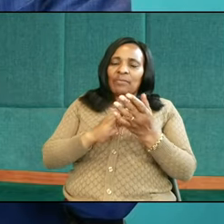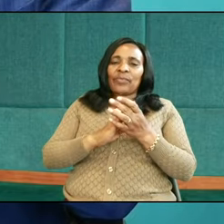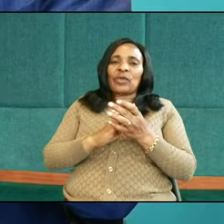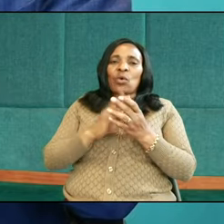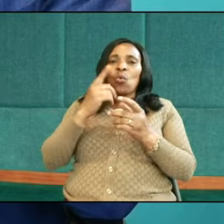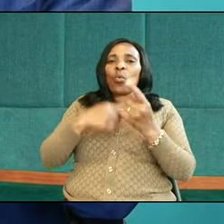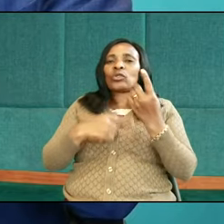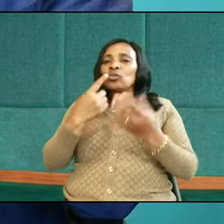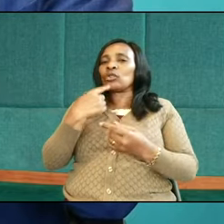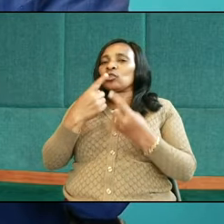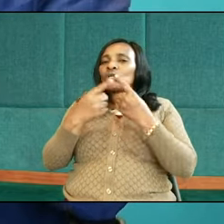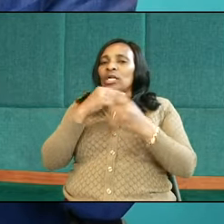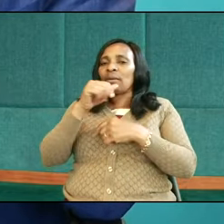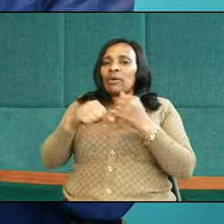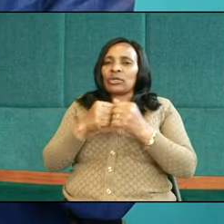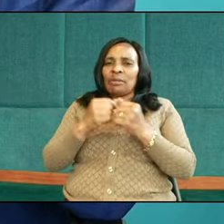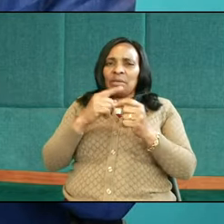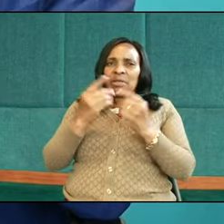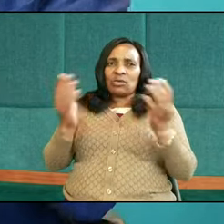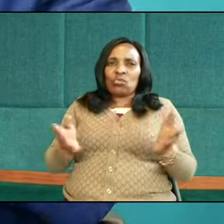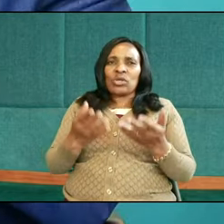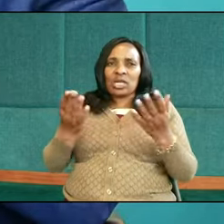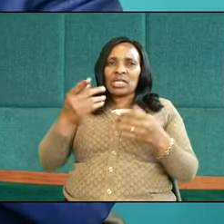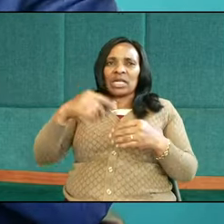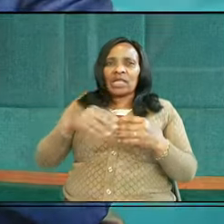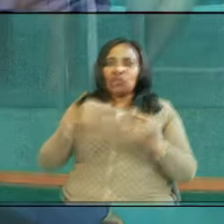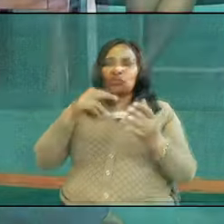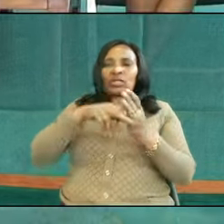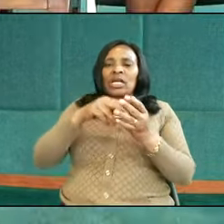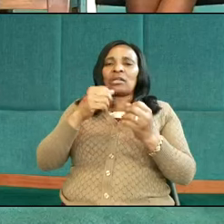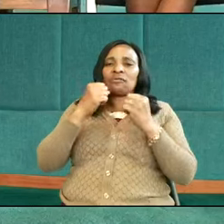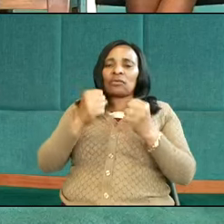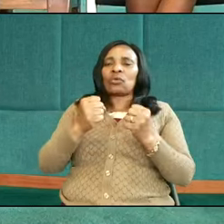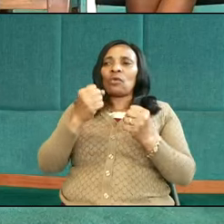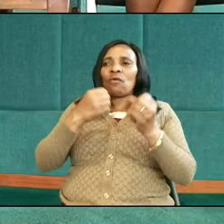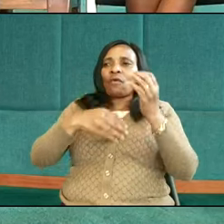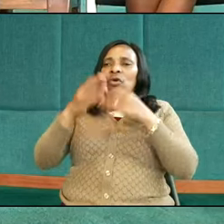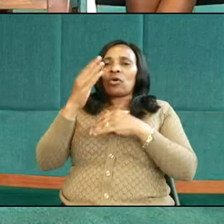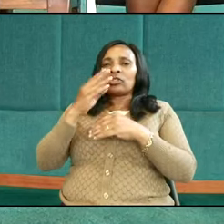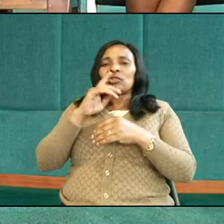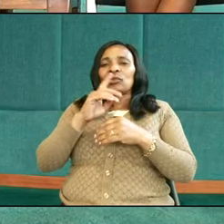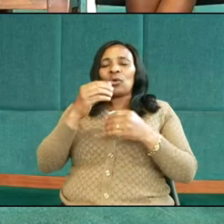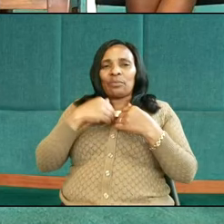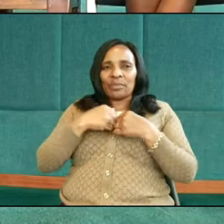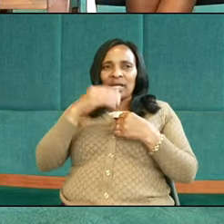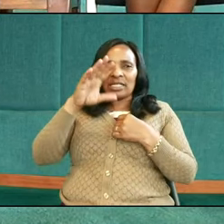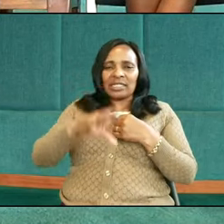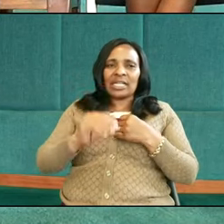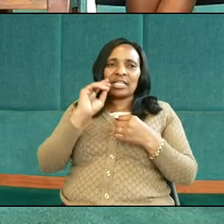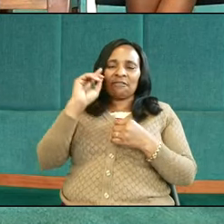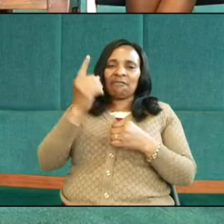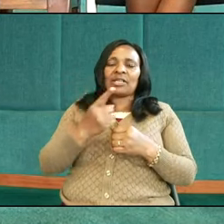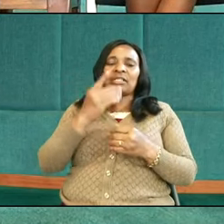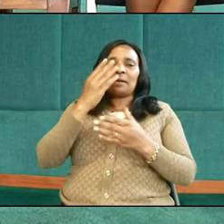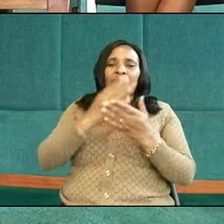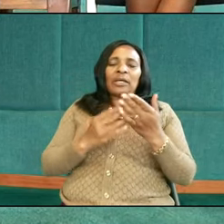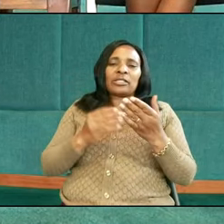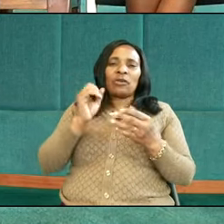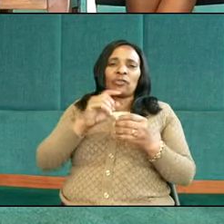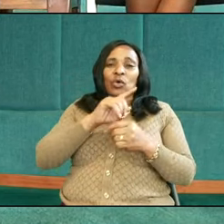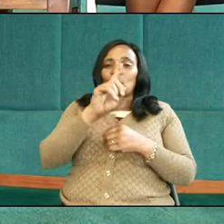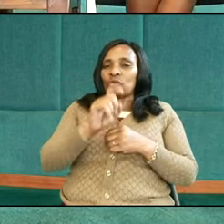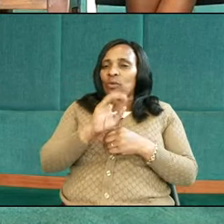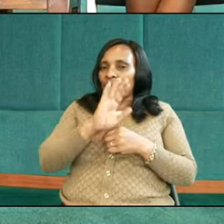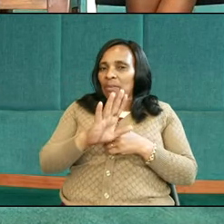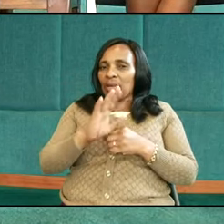said, just perhaps to encourage us in order to stand firm for God. Yeah. So I'll take the first part of your question